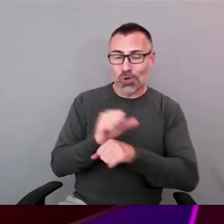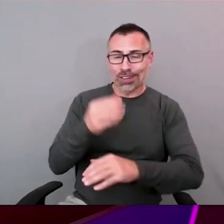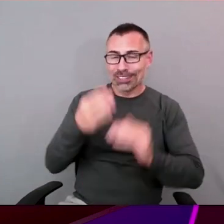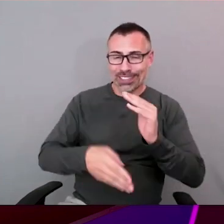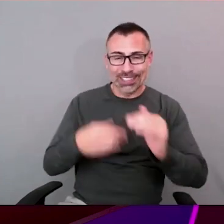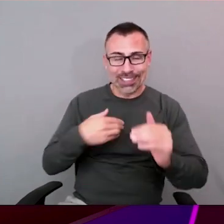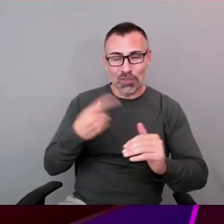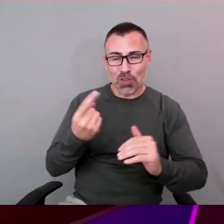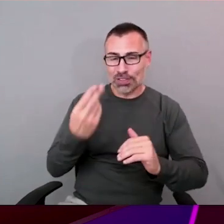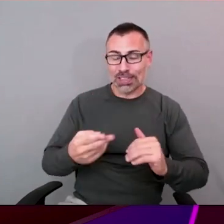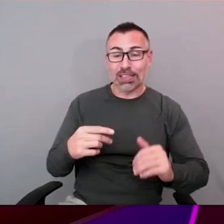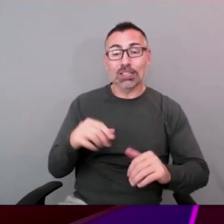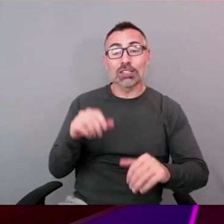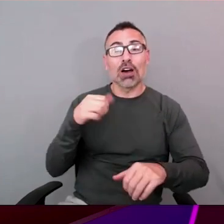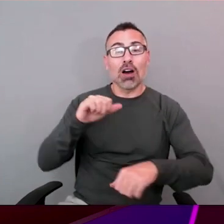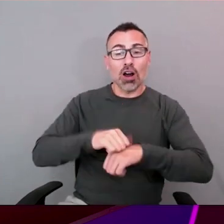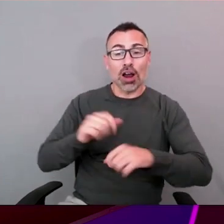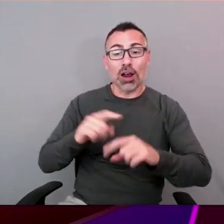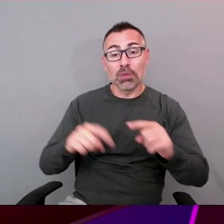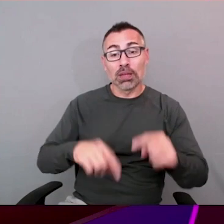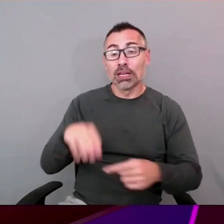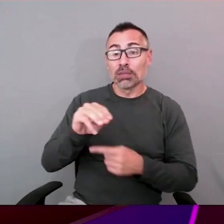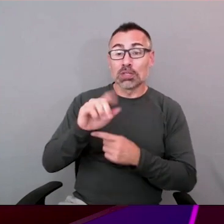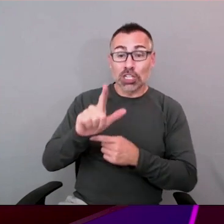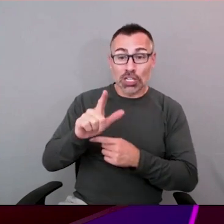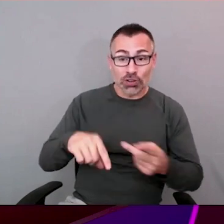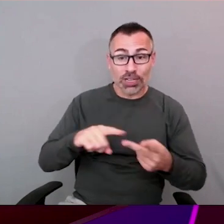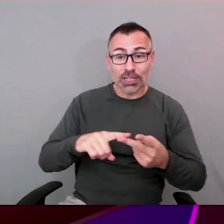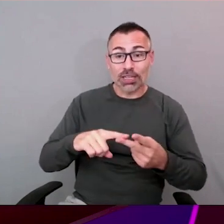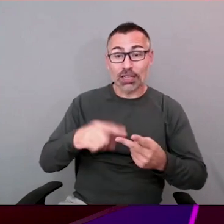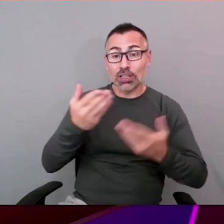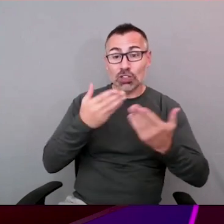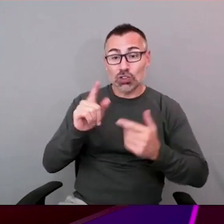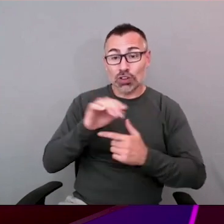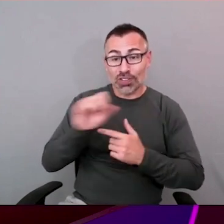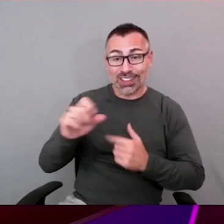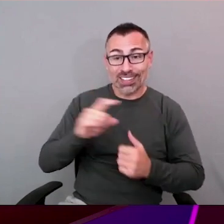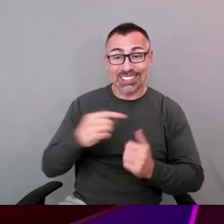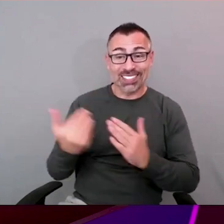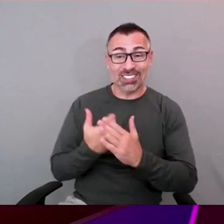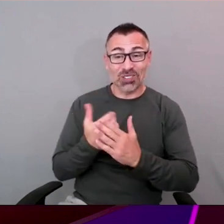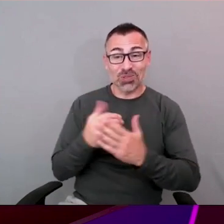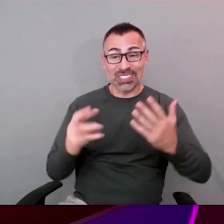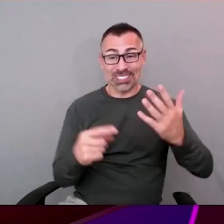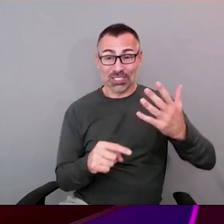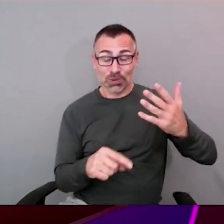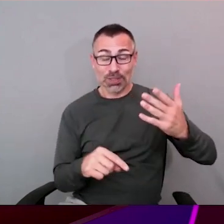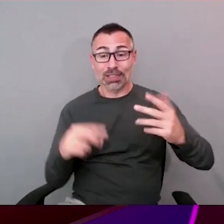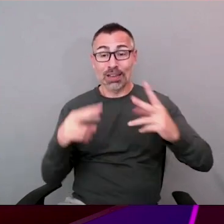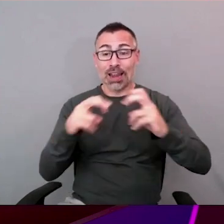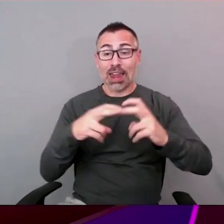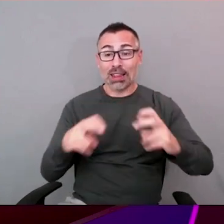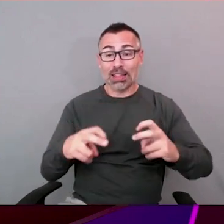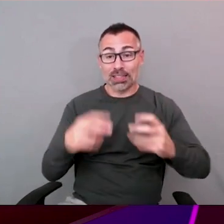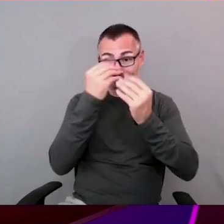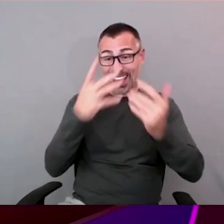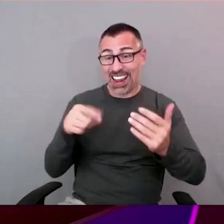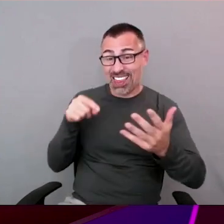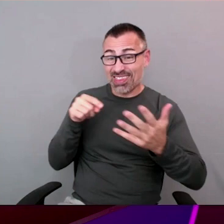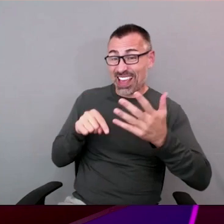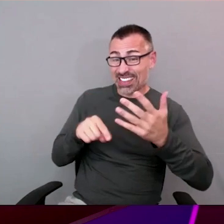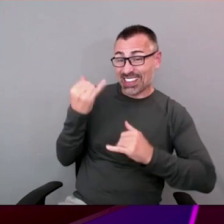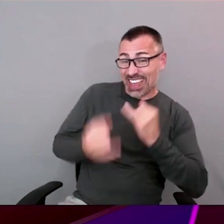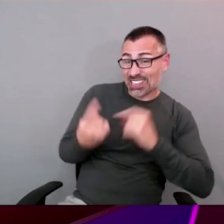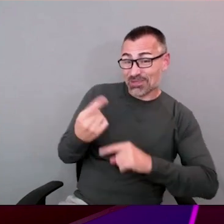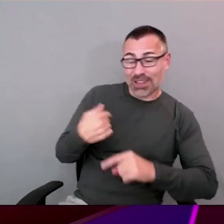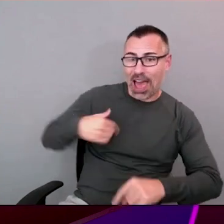there's machine learning, there's a brand new one. There's a sixth one that came out this week on Monday, data analytics. That's the only one I don't have yet. Oh, I got to check that one out. I